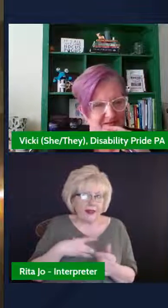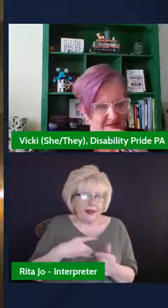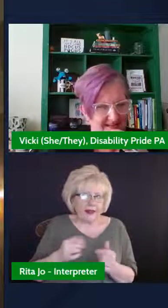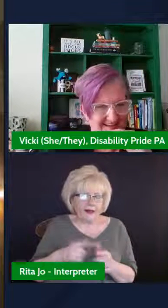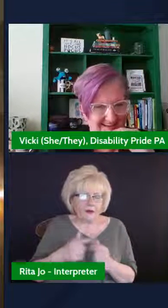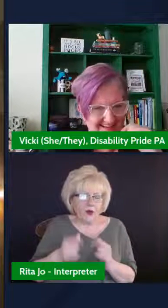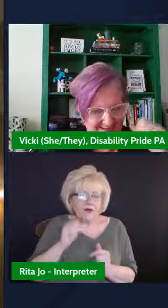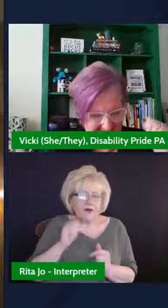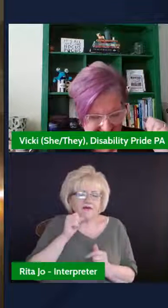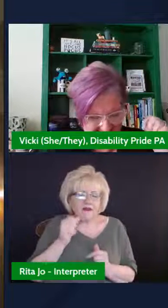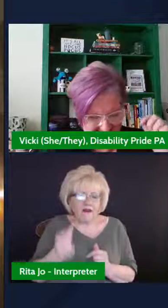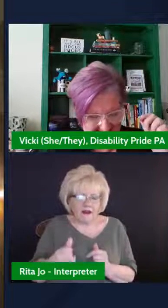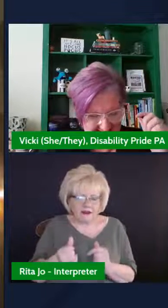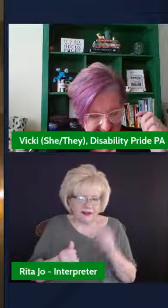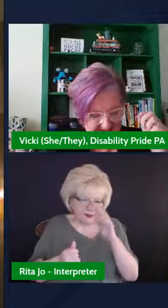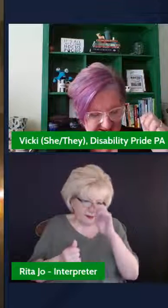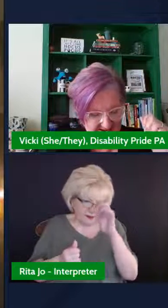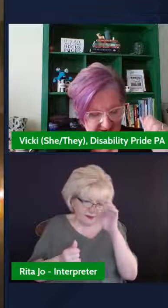Um,